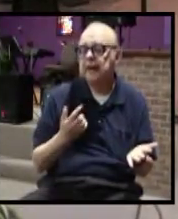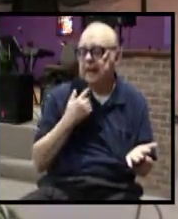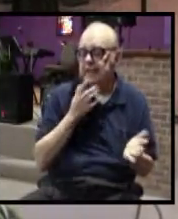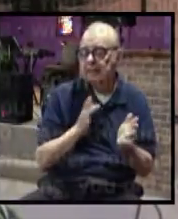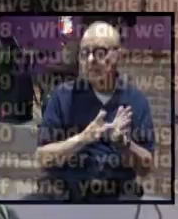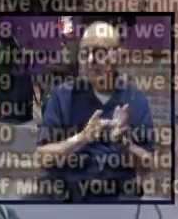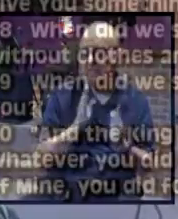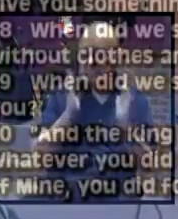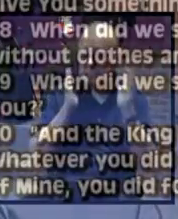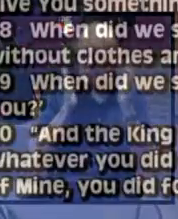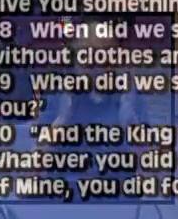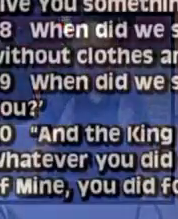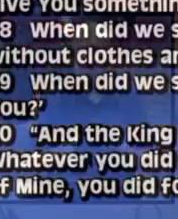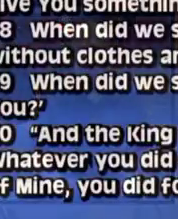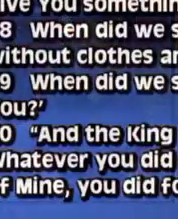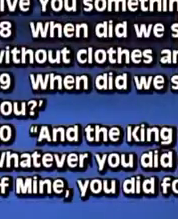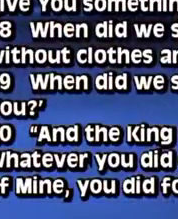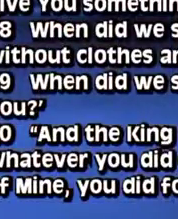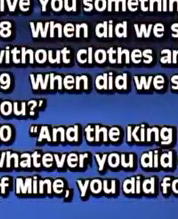And he says, listen,